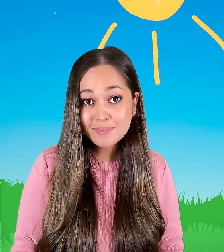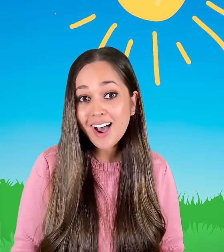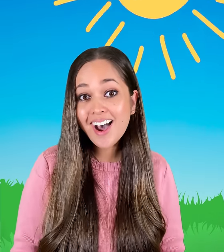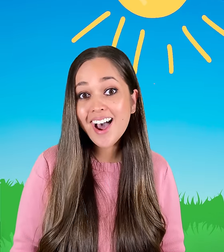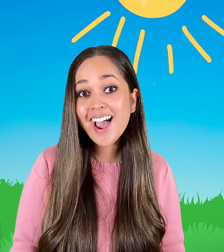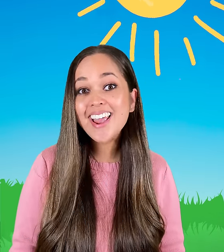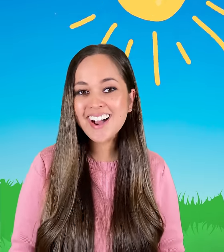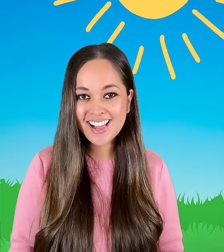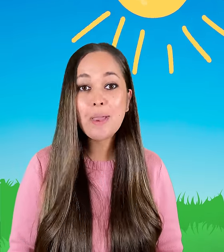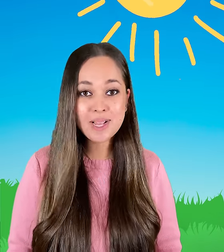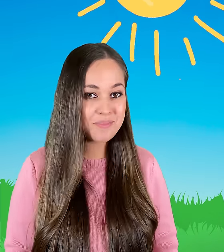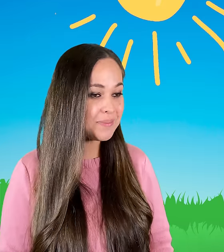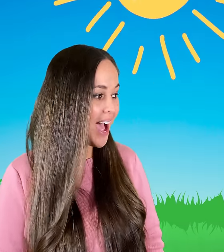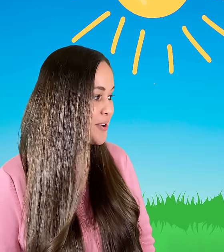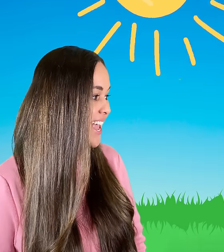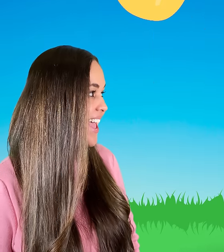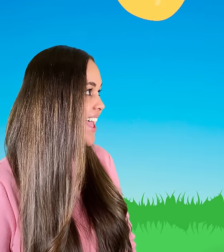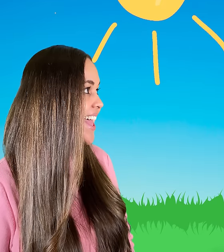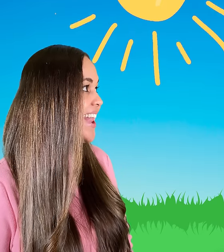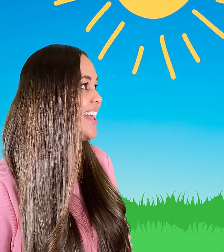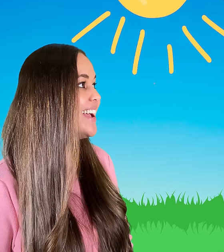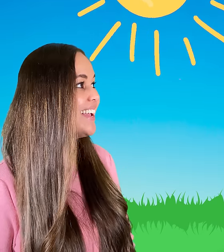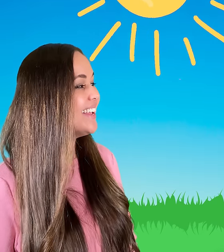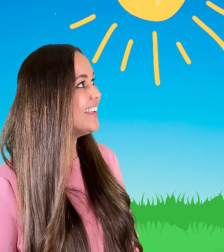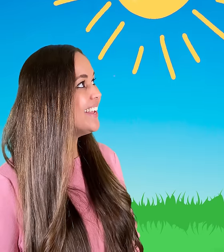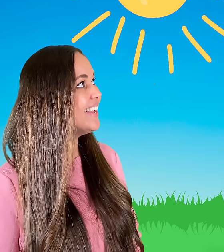Wincy Spider climbed up the spout again.